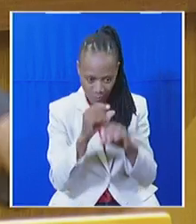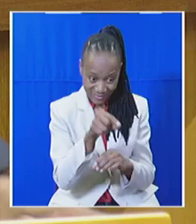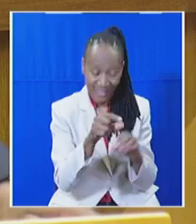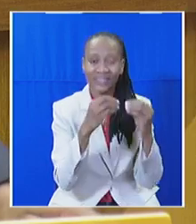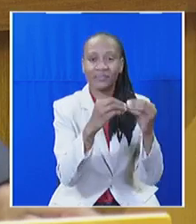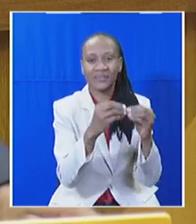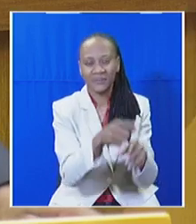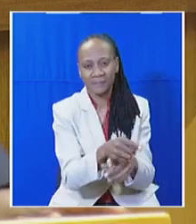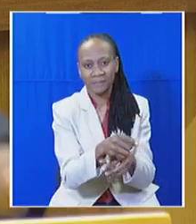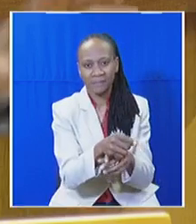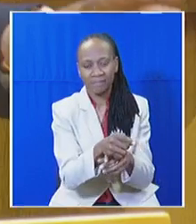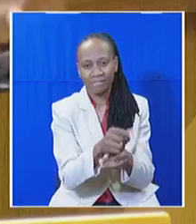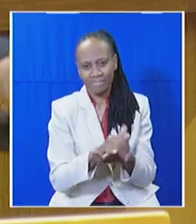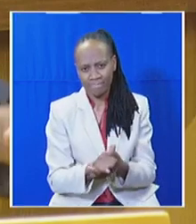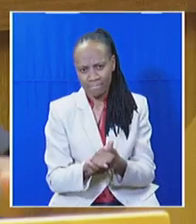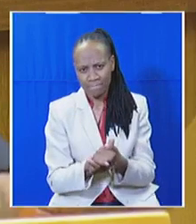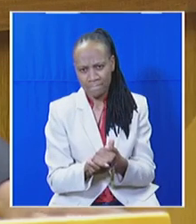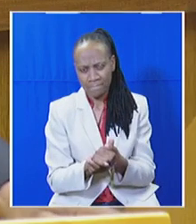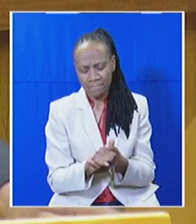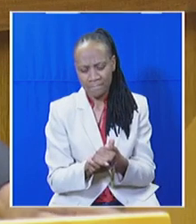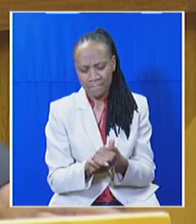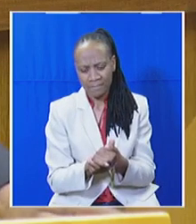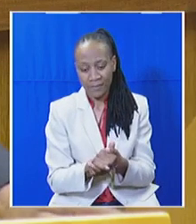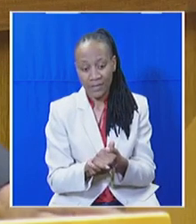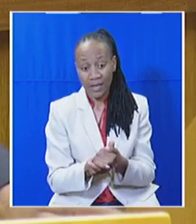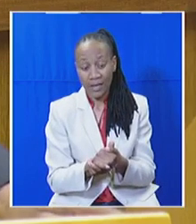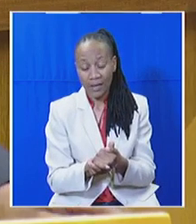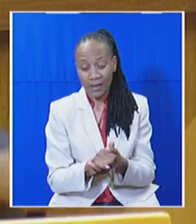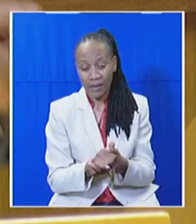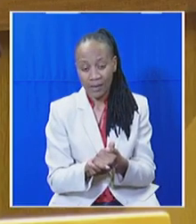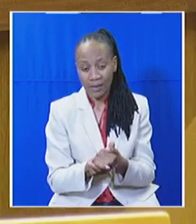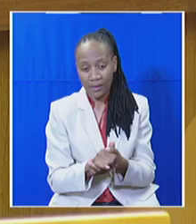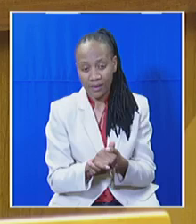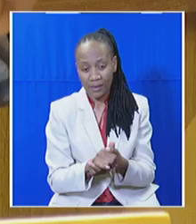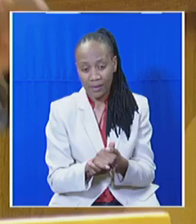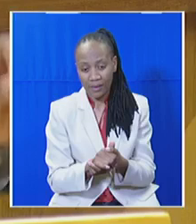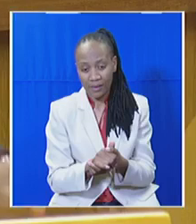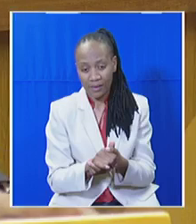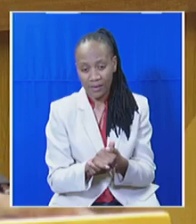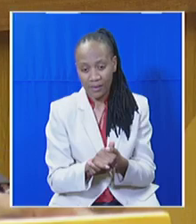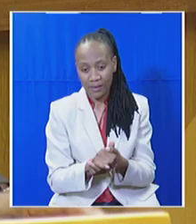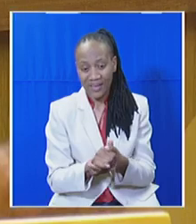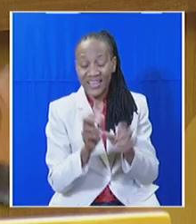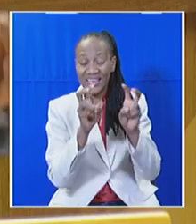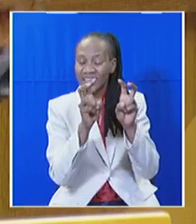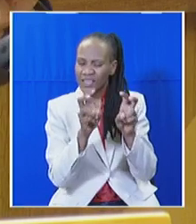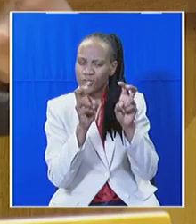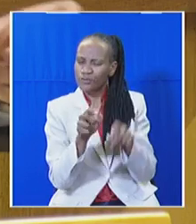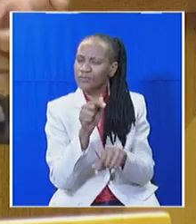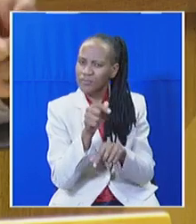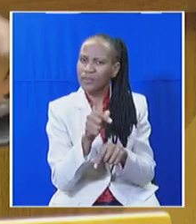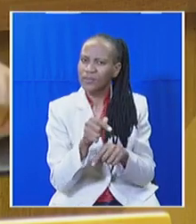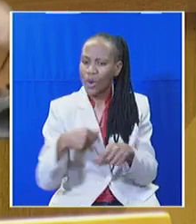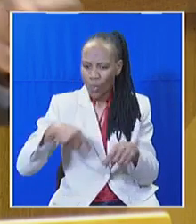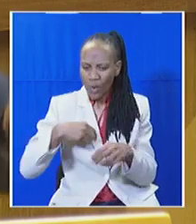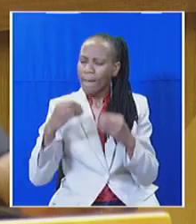metals that you quoted, which has difficulties right now. And we've been dealing with that issue because the